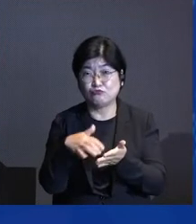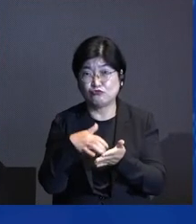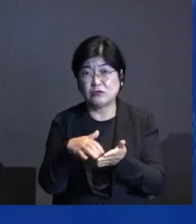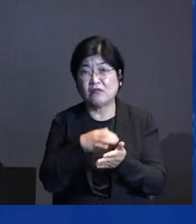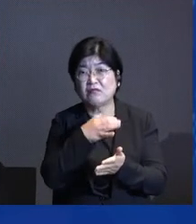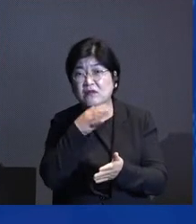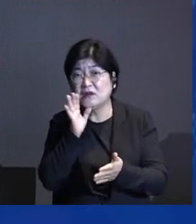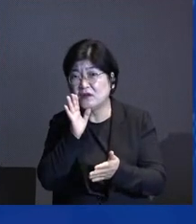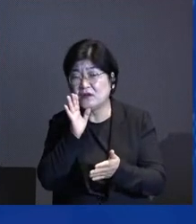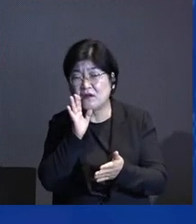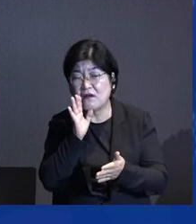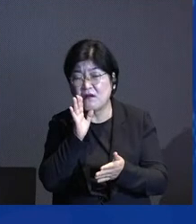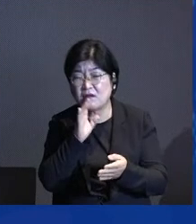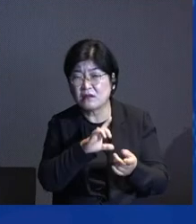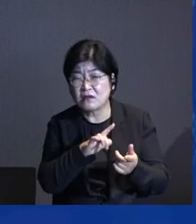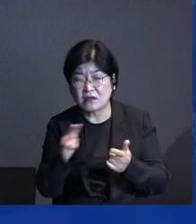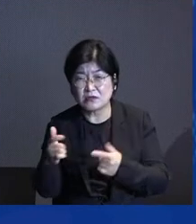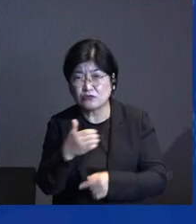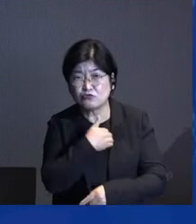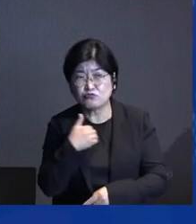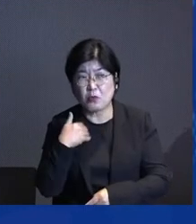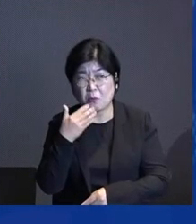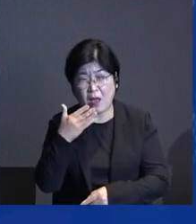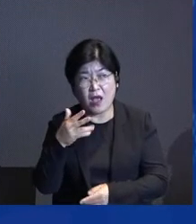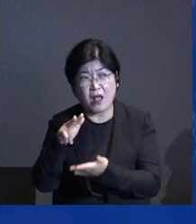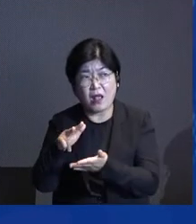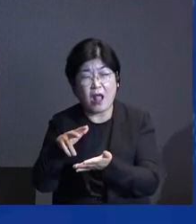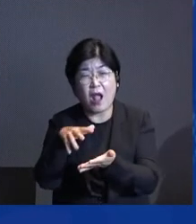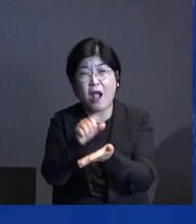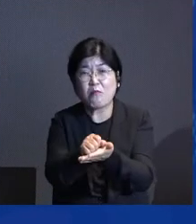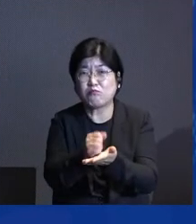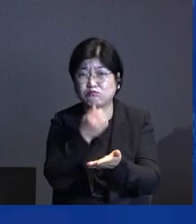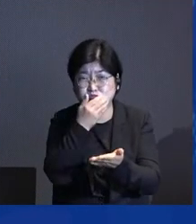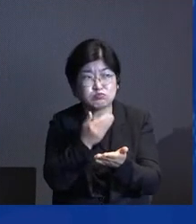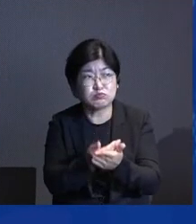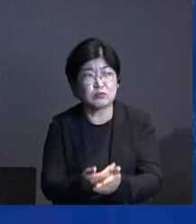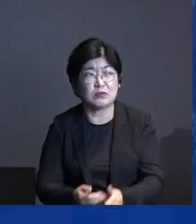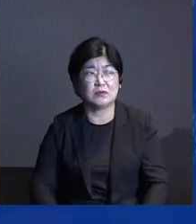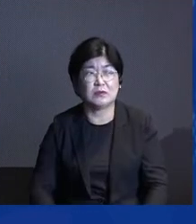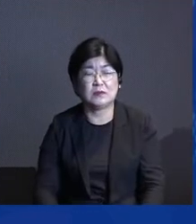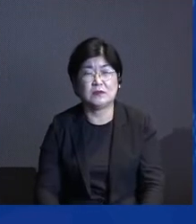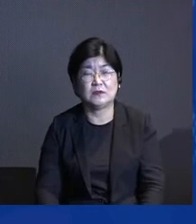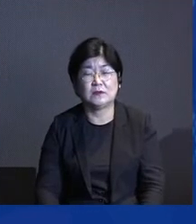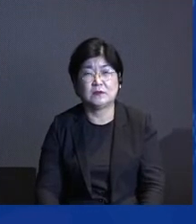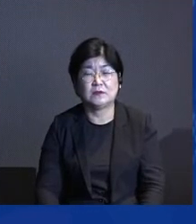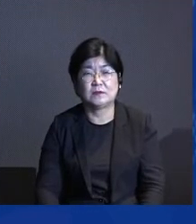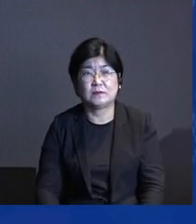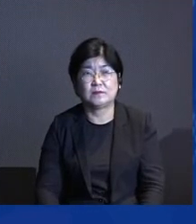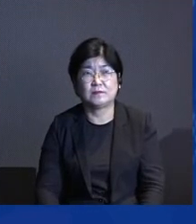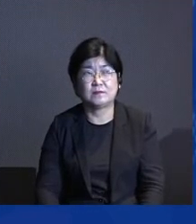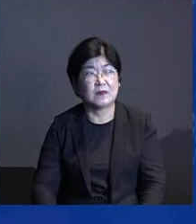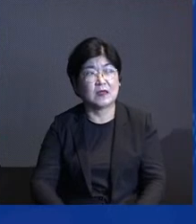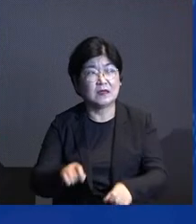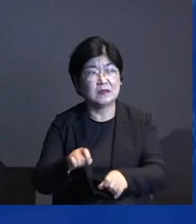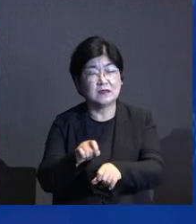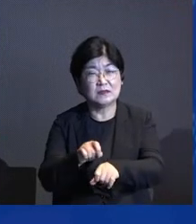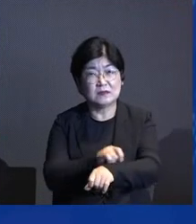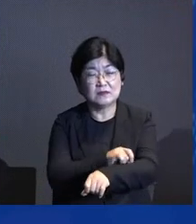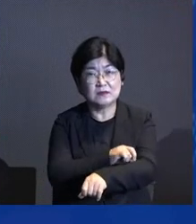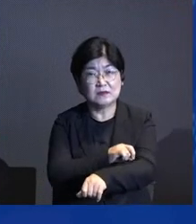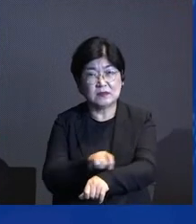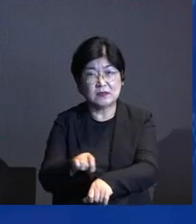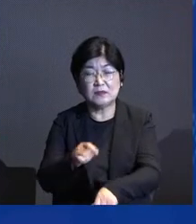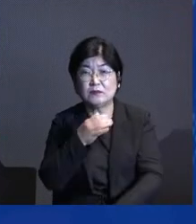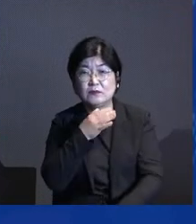In Vietnam, the rights for care, healthcare, and social care, it's put in the law, in the law of older